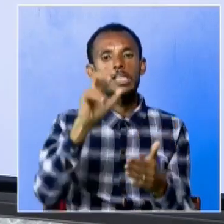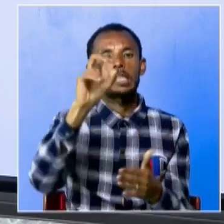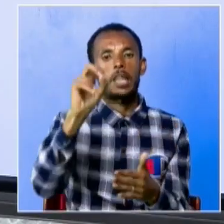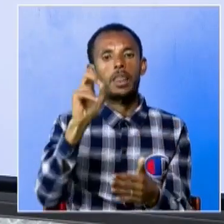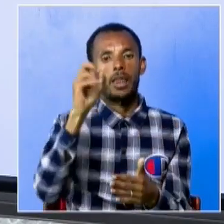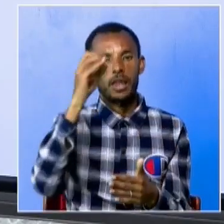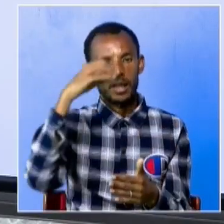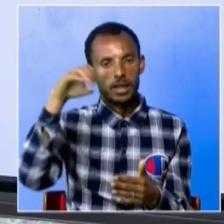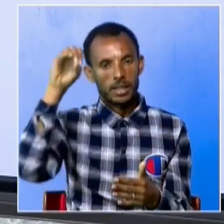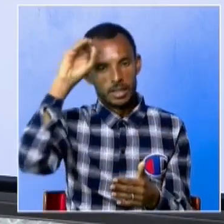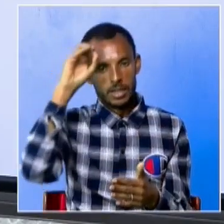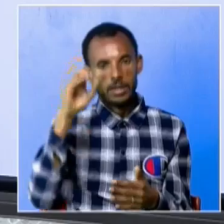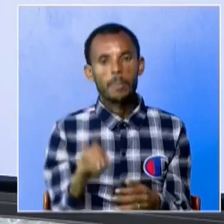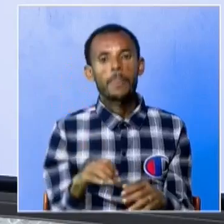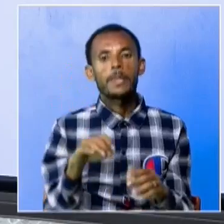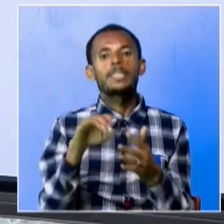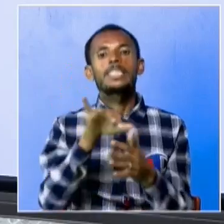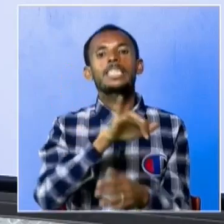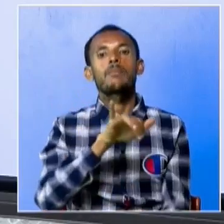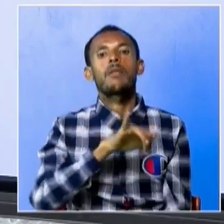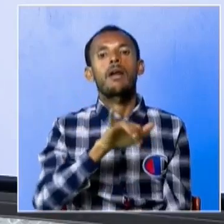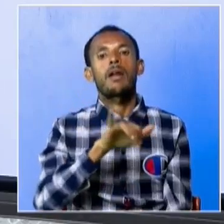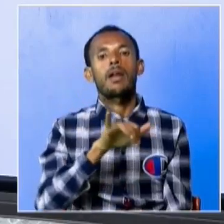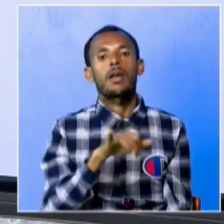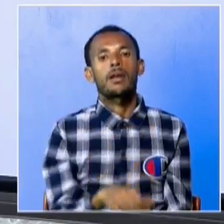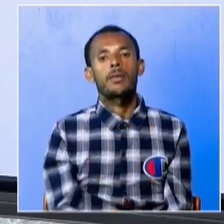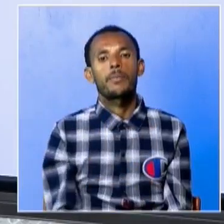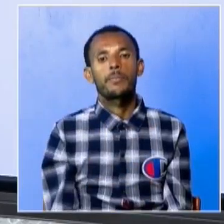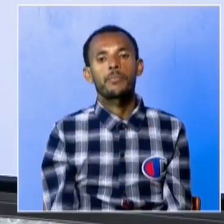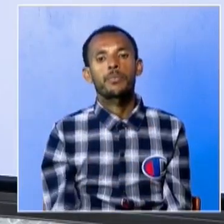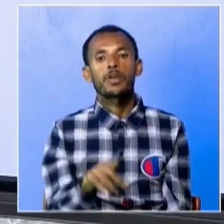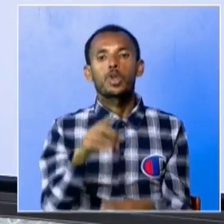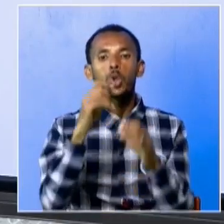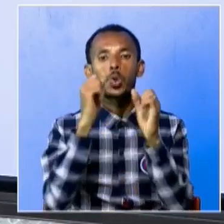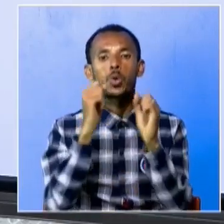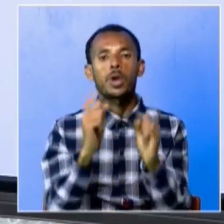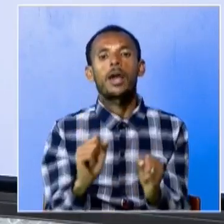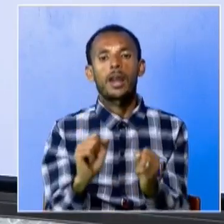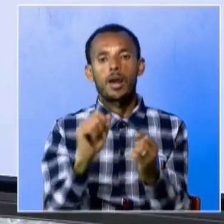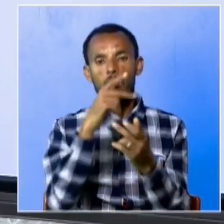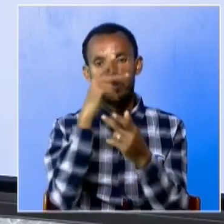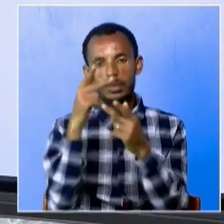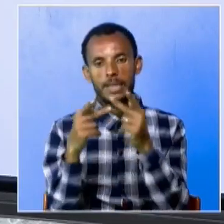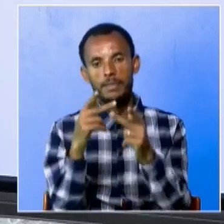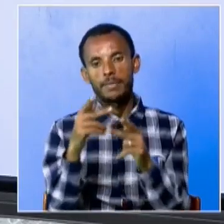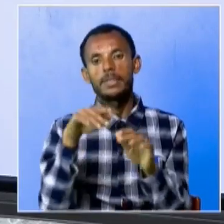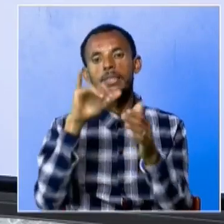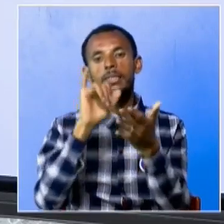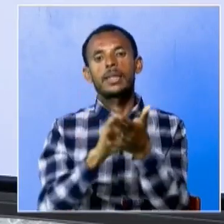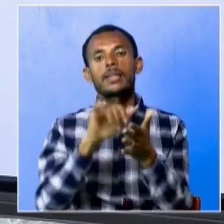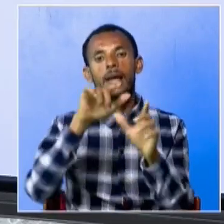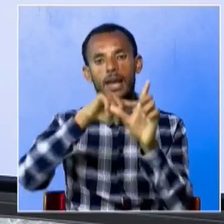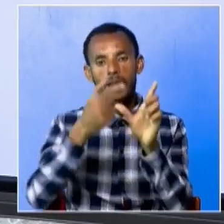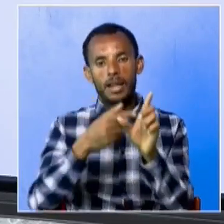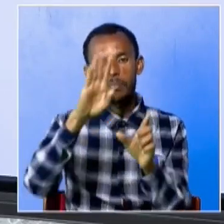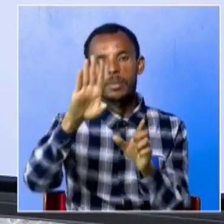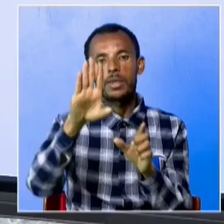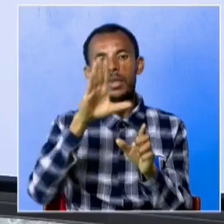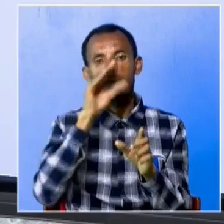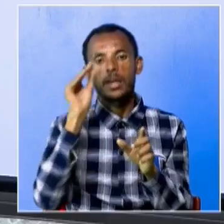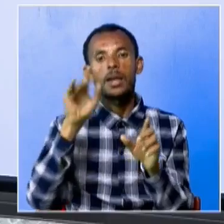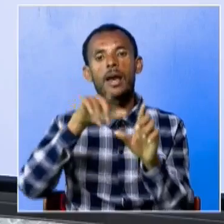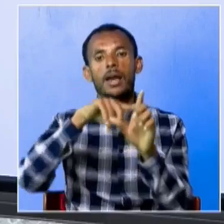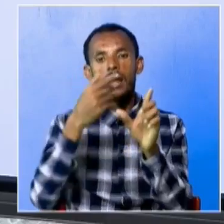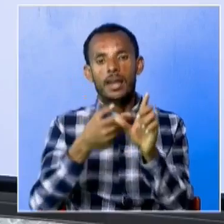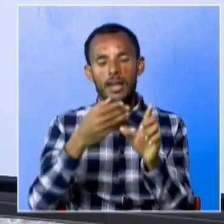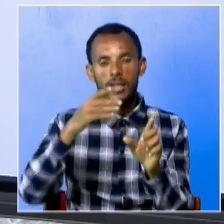Okay, x is 30 degree. Similarly, you can observe that angle B and angle D are subtended by the